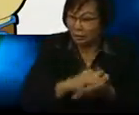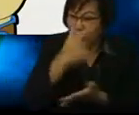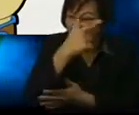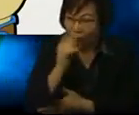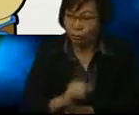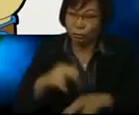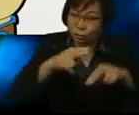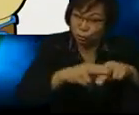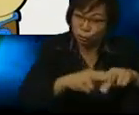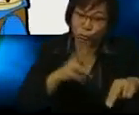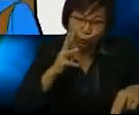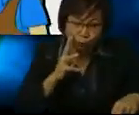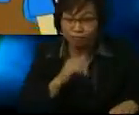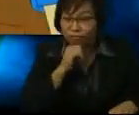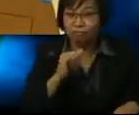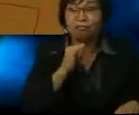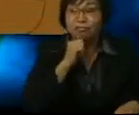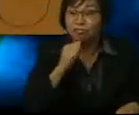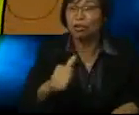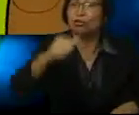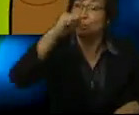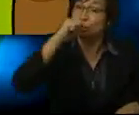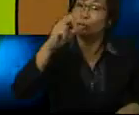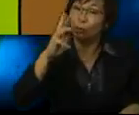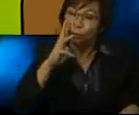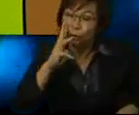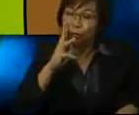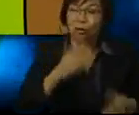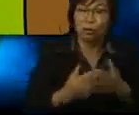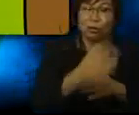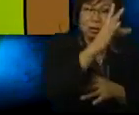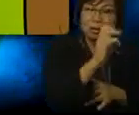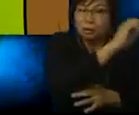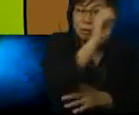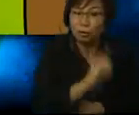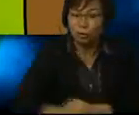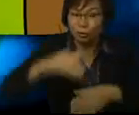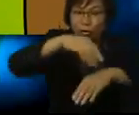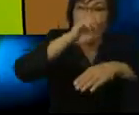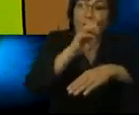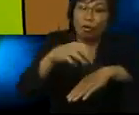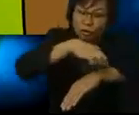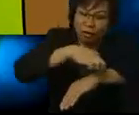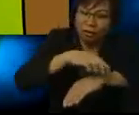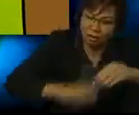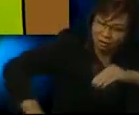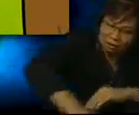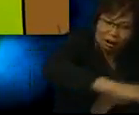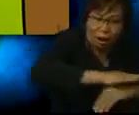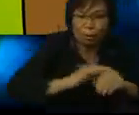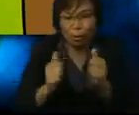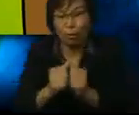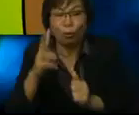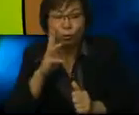salty water is not drinkable water. Although 70% of the earth is covered by water, not all of it